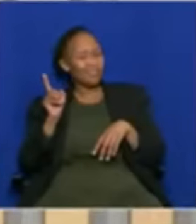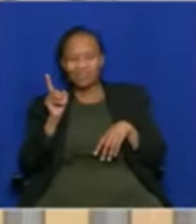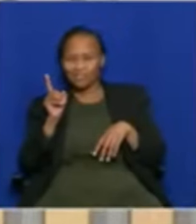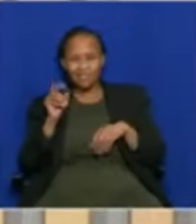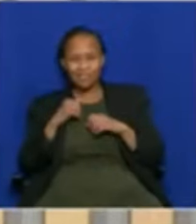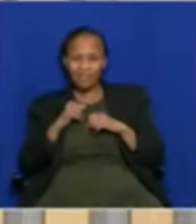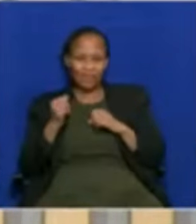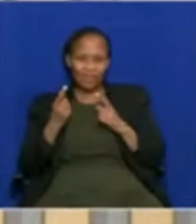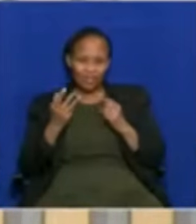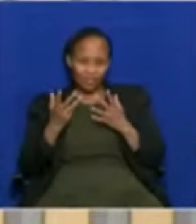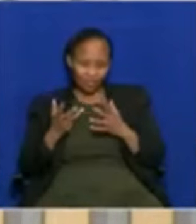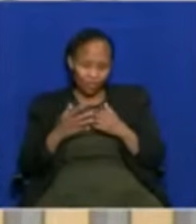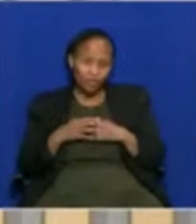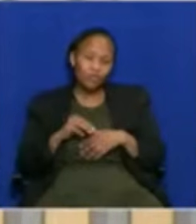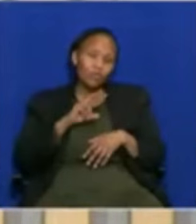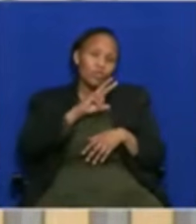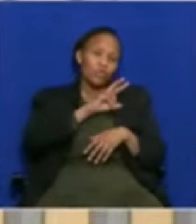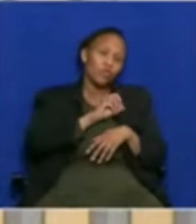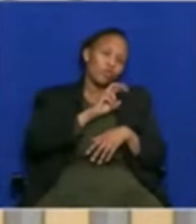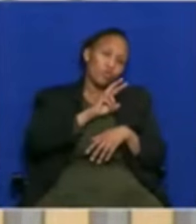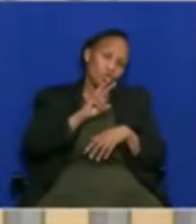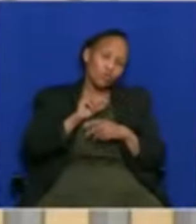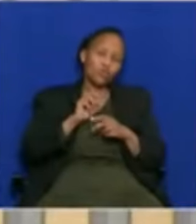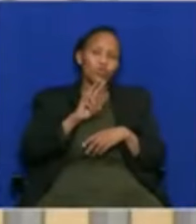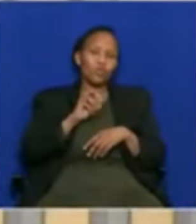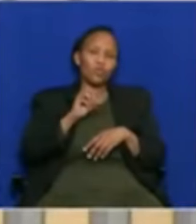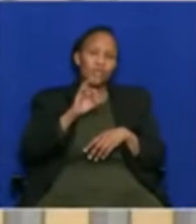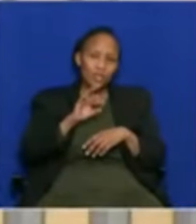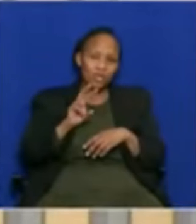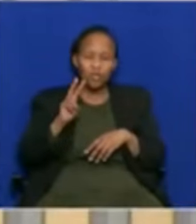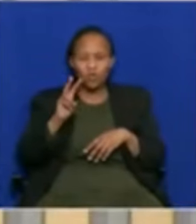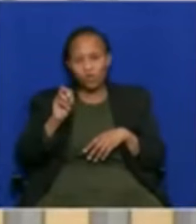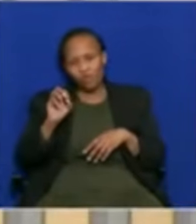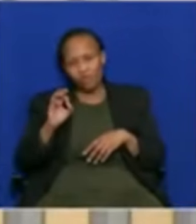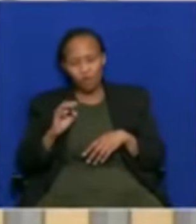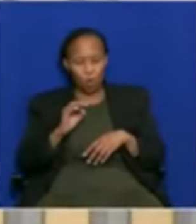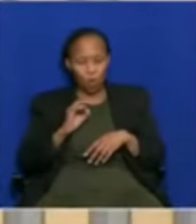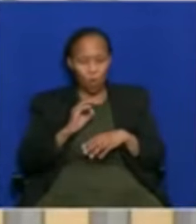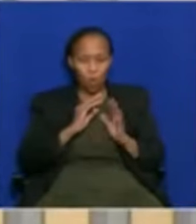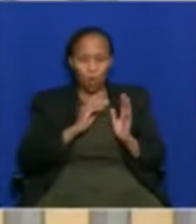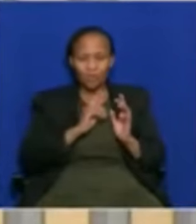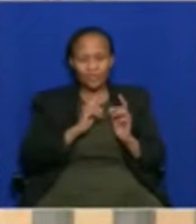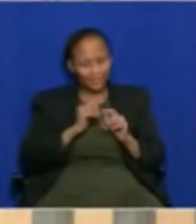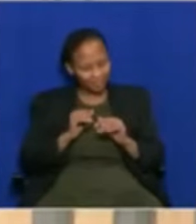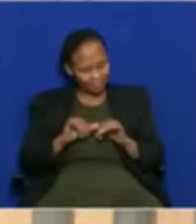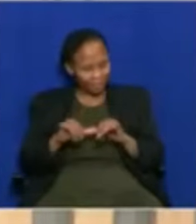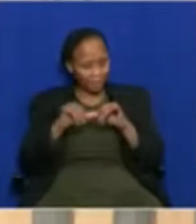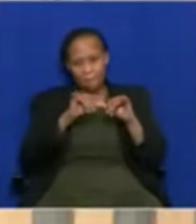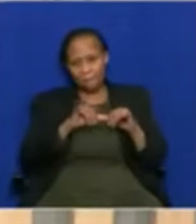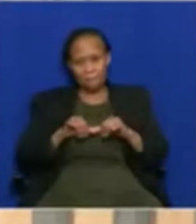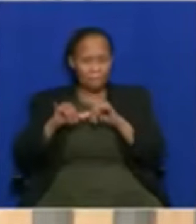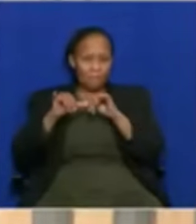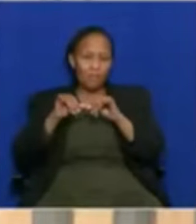23, and 24. Exactly. Yes, Commissioner. Thank you, Commissioners.